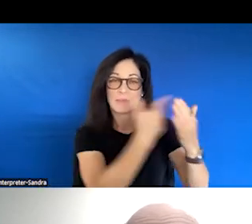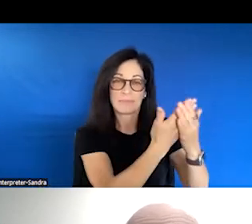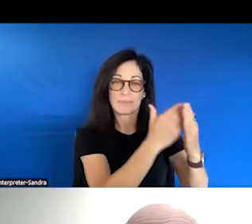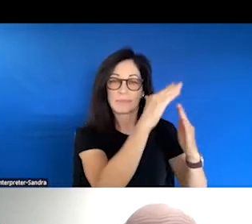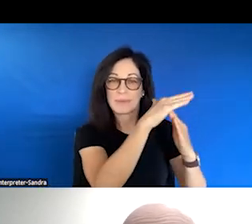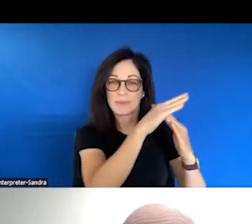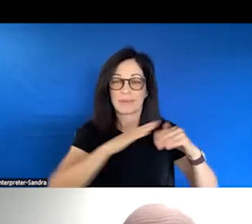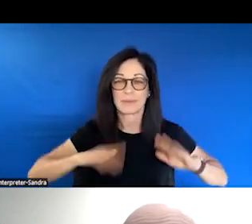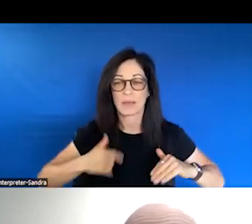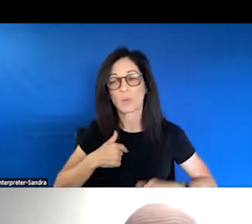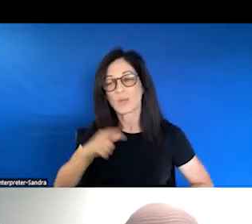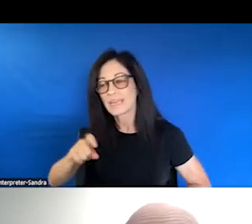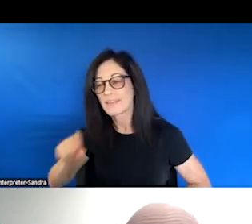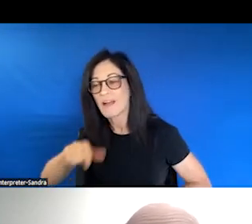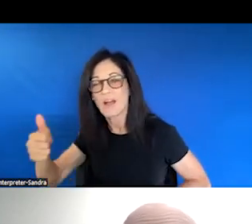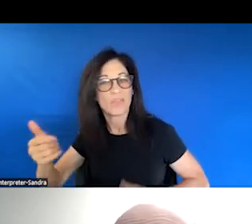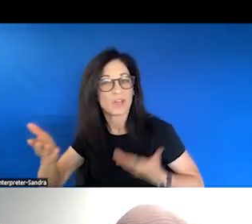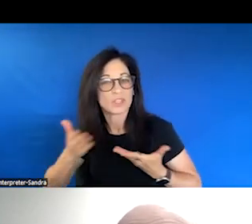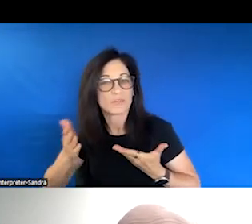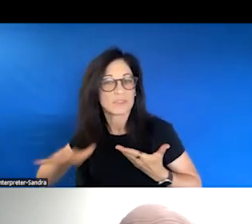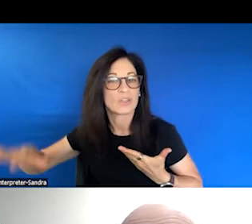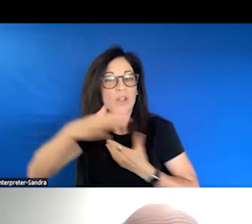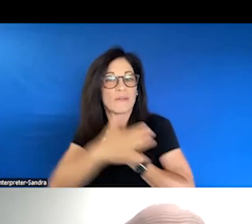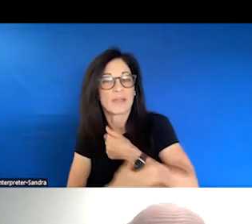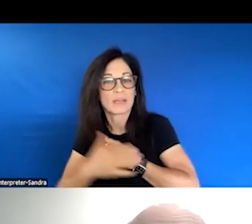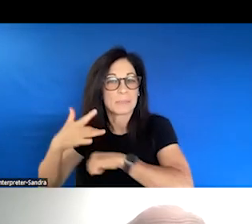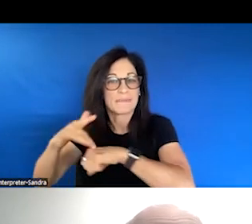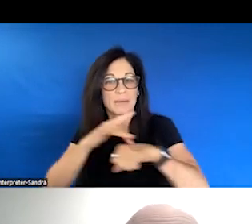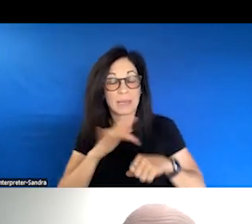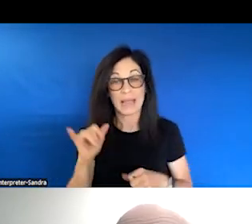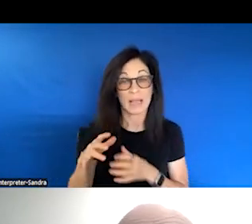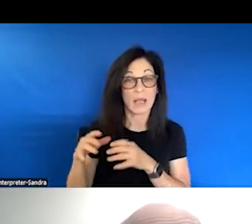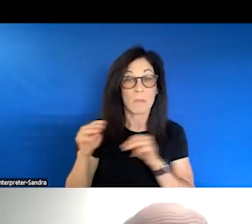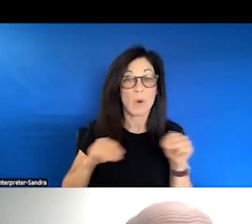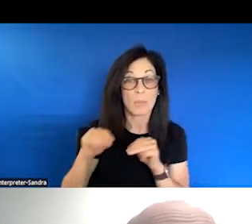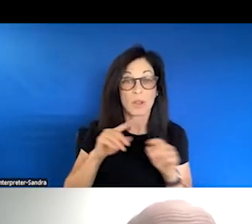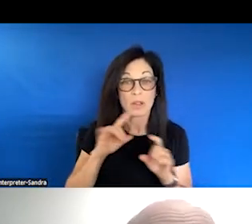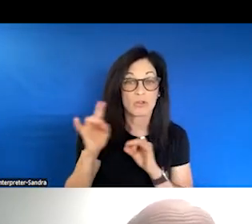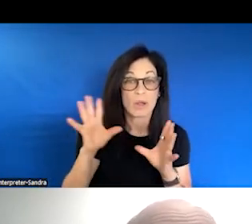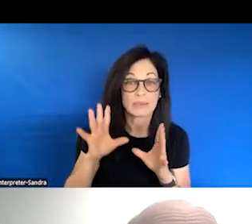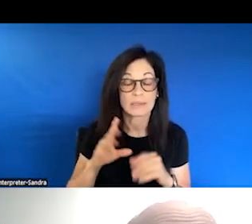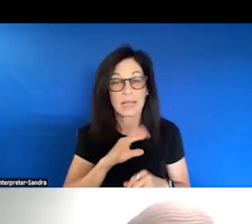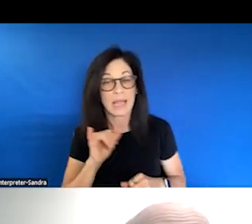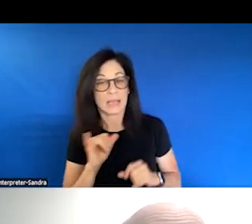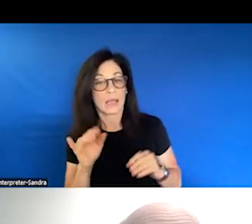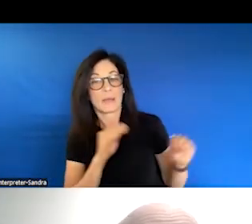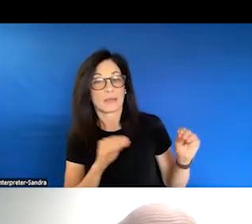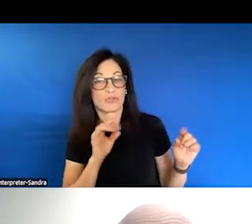other services to be available across the country, like mobile crisis, like crisis receiving and